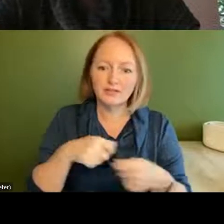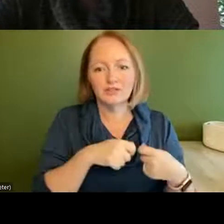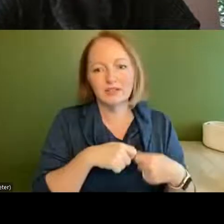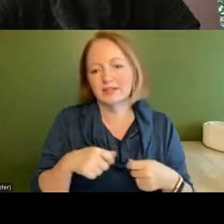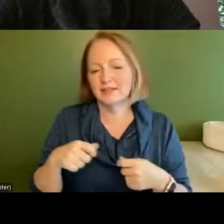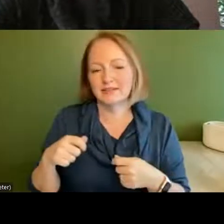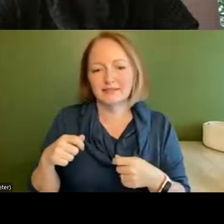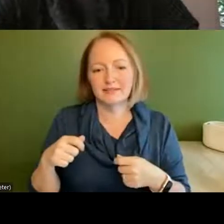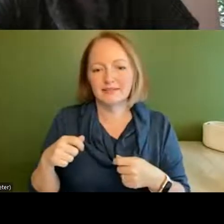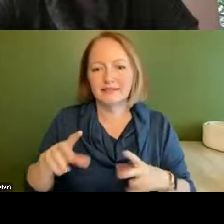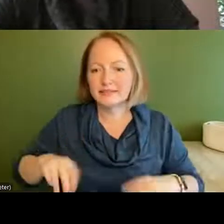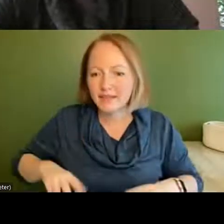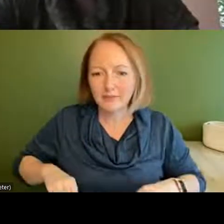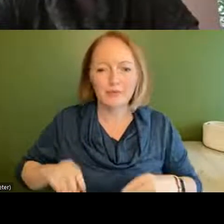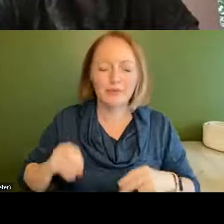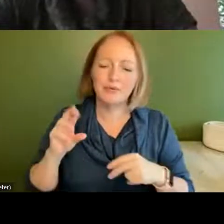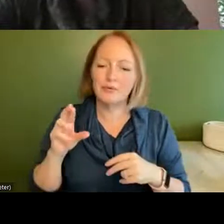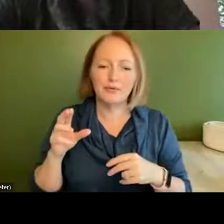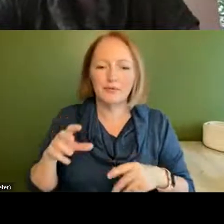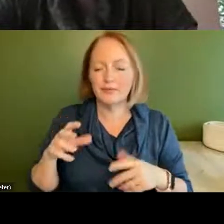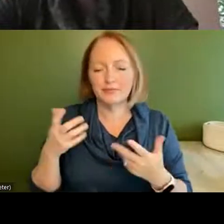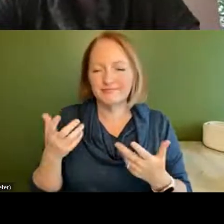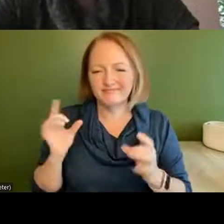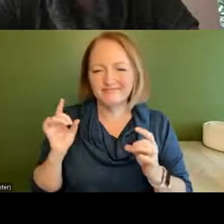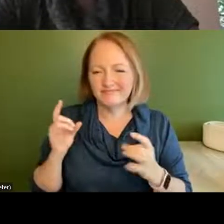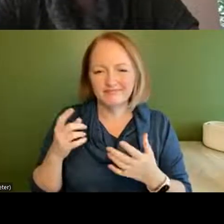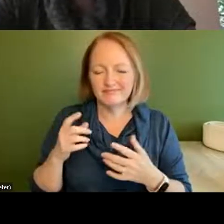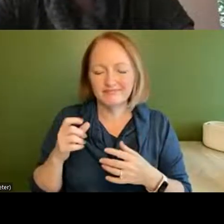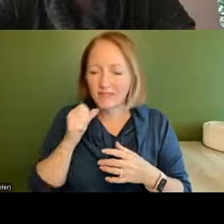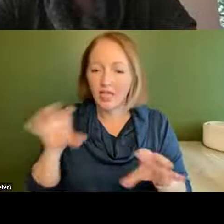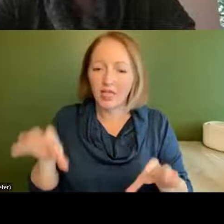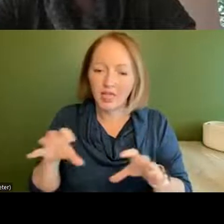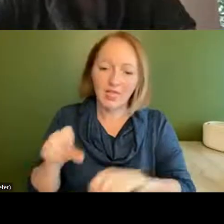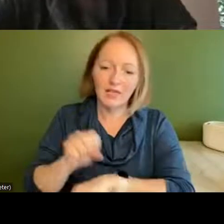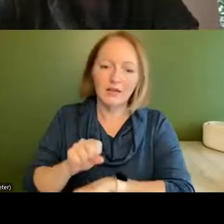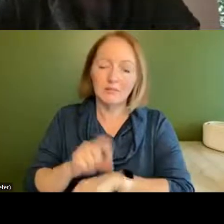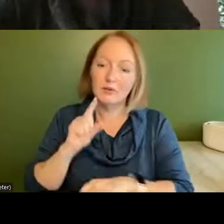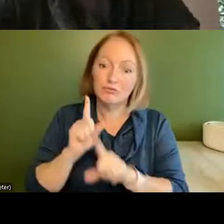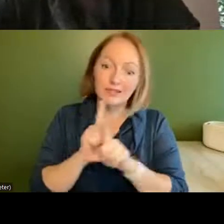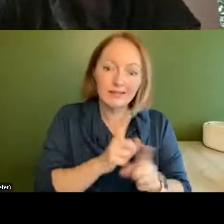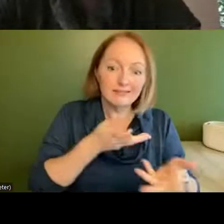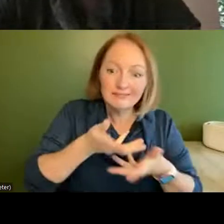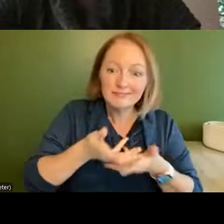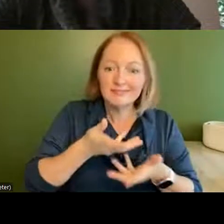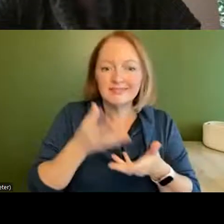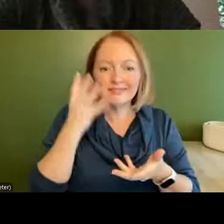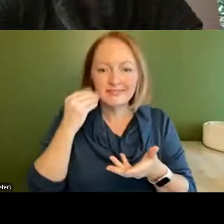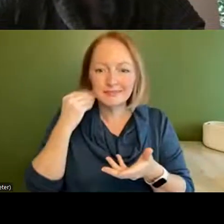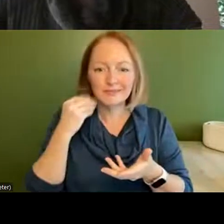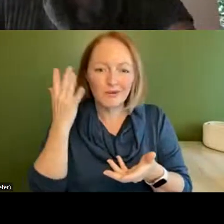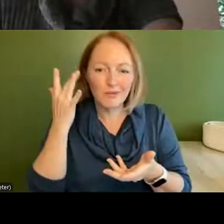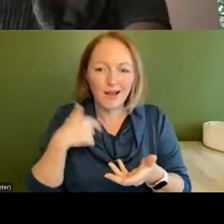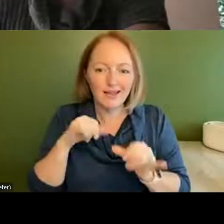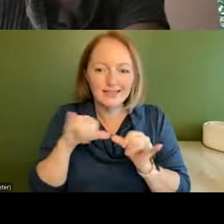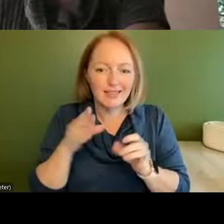someone's depends or, you know, pull-ups. That's where they're not just, where they're actually, you know, experiencing why I stayed